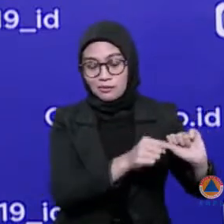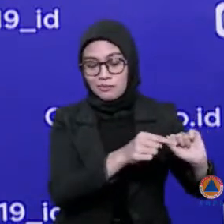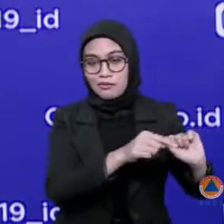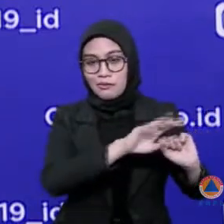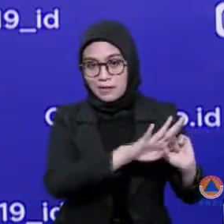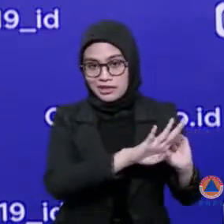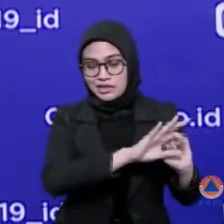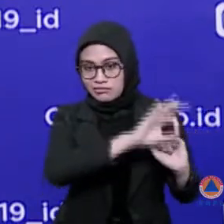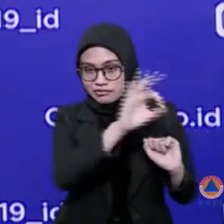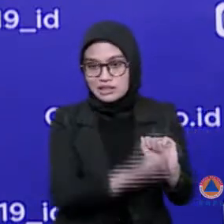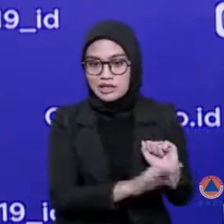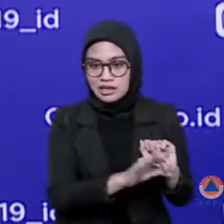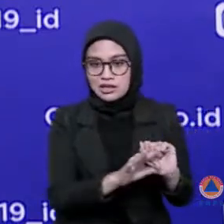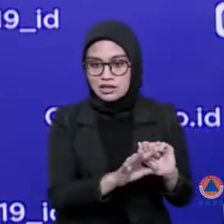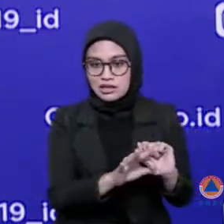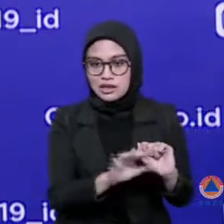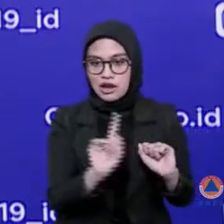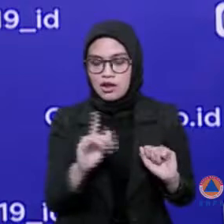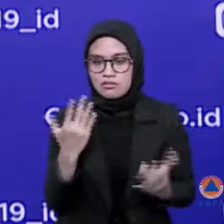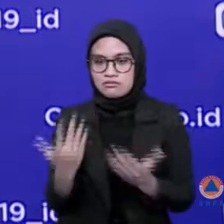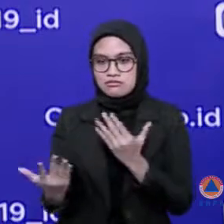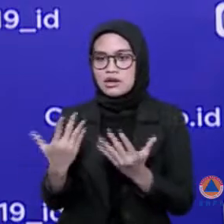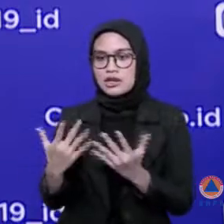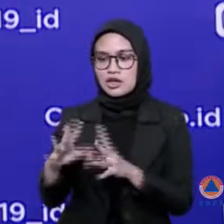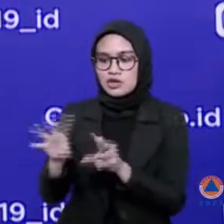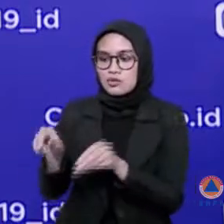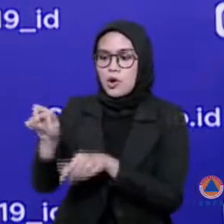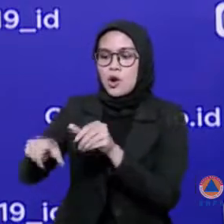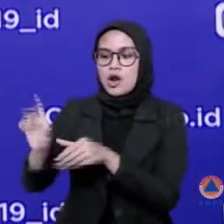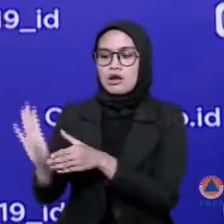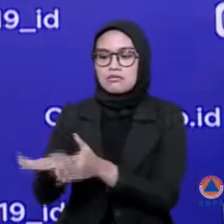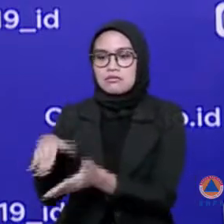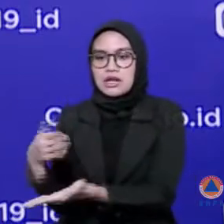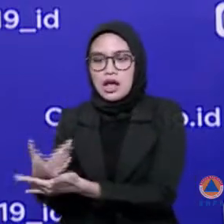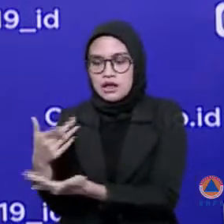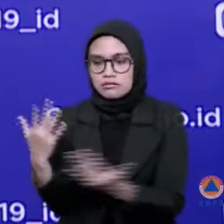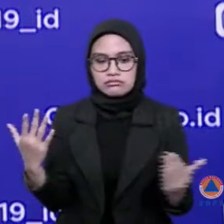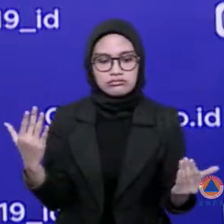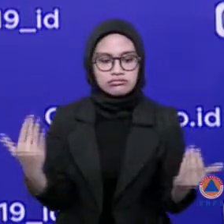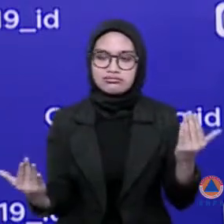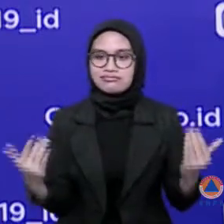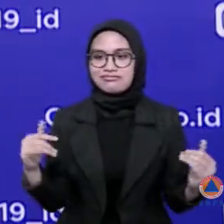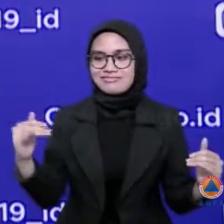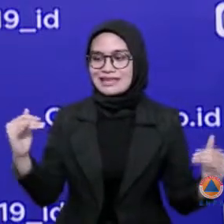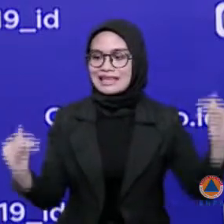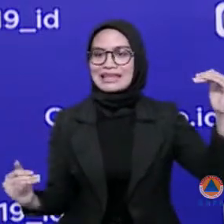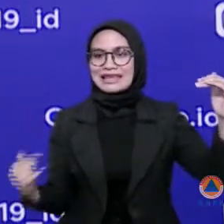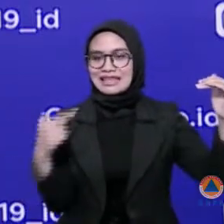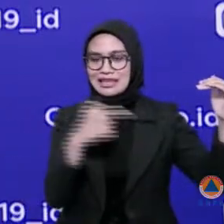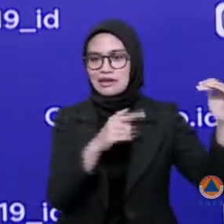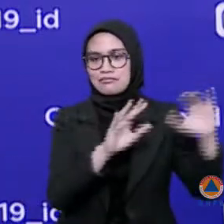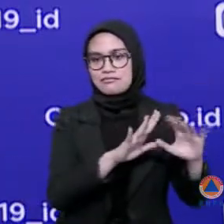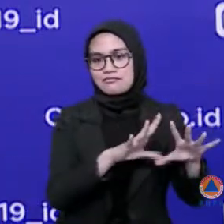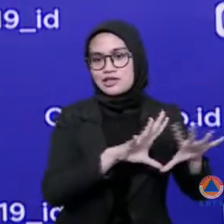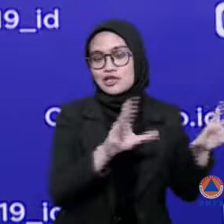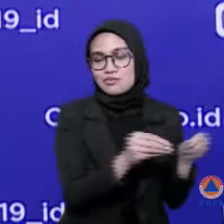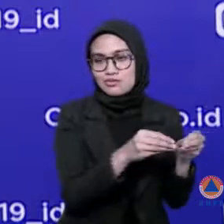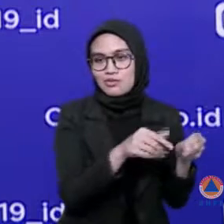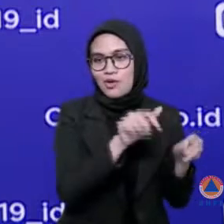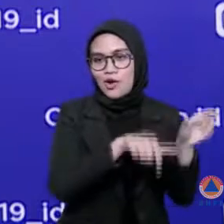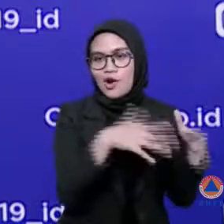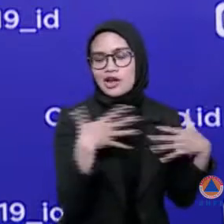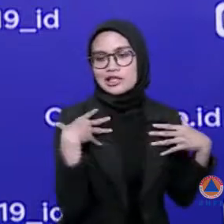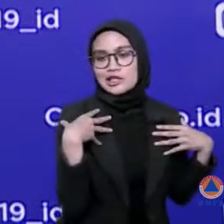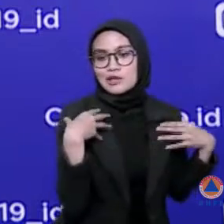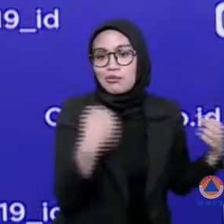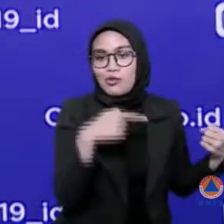96.44% from the total amount of the positive cases. The good news is this relatively high